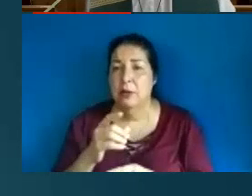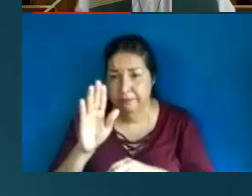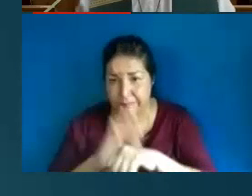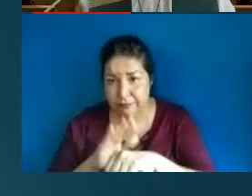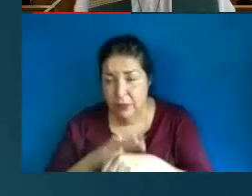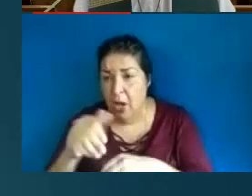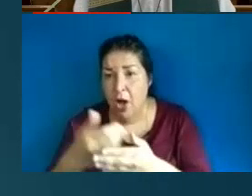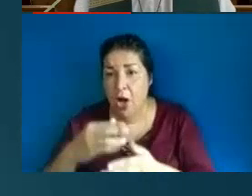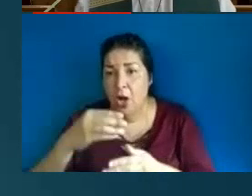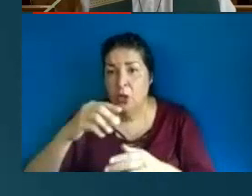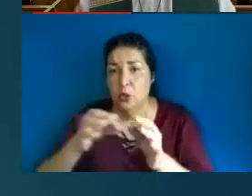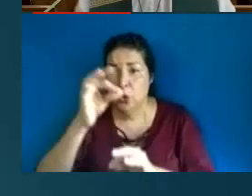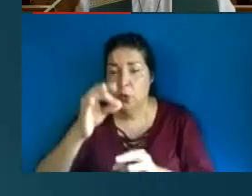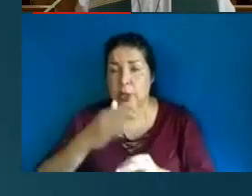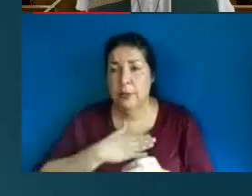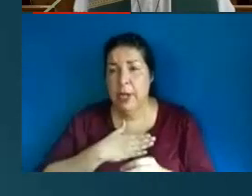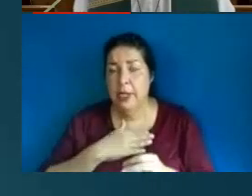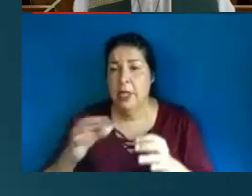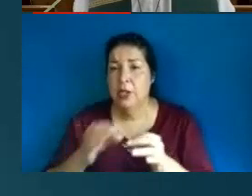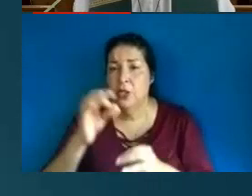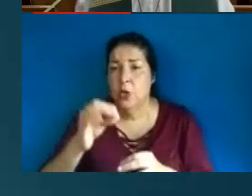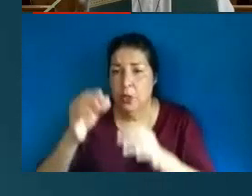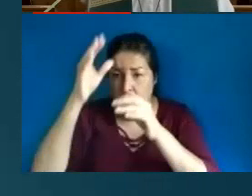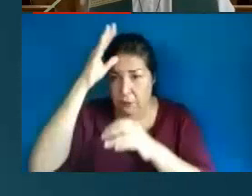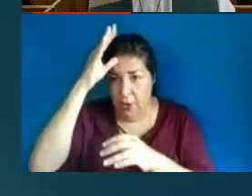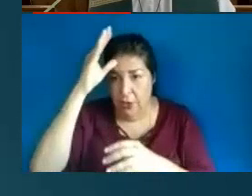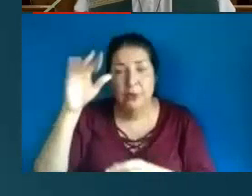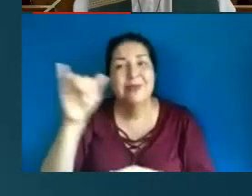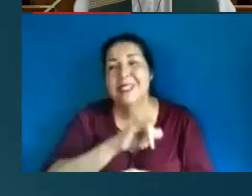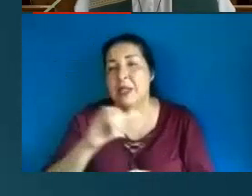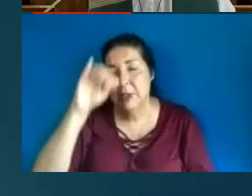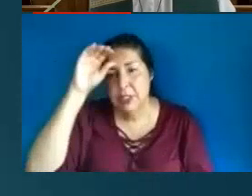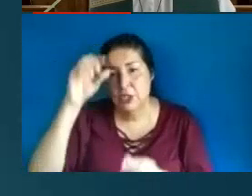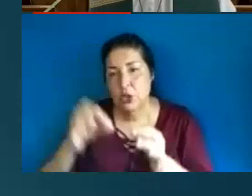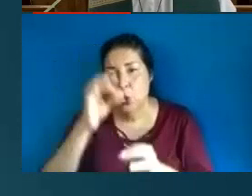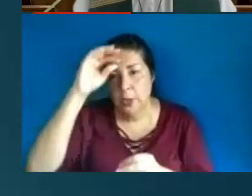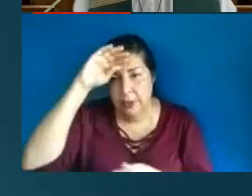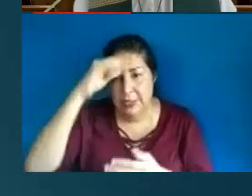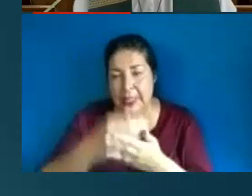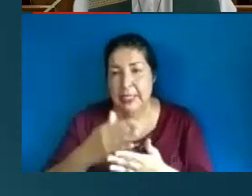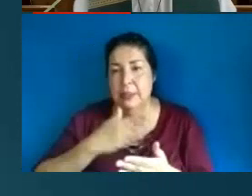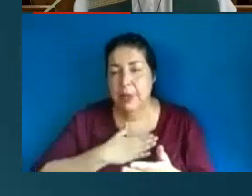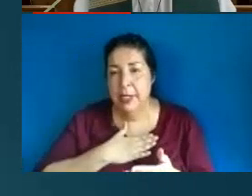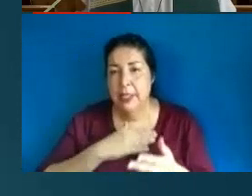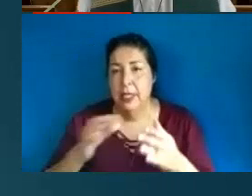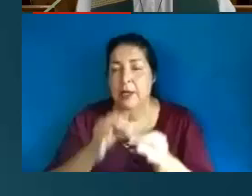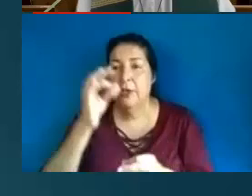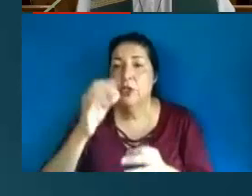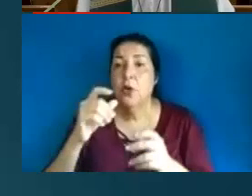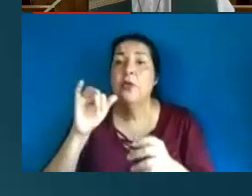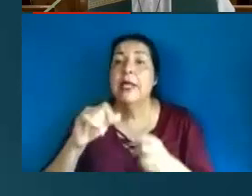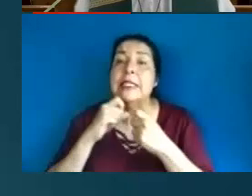mine. The soul of the Father, as well as the soul of the Son, is mine. The soul who sins shall